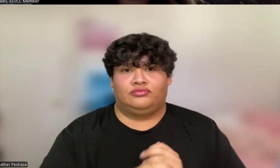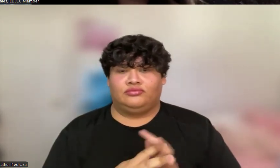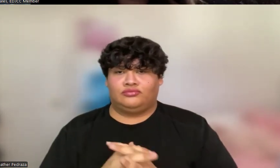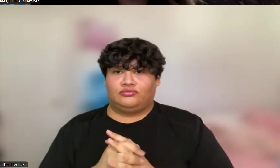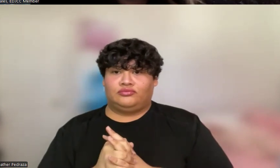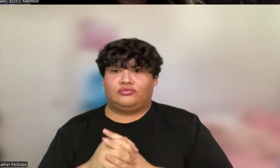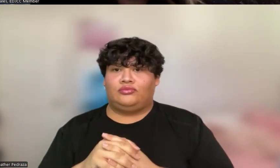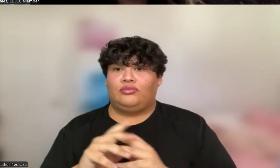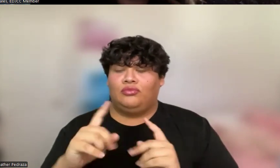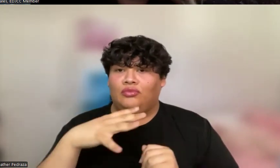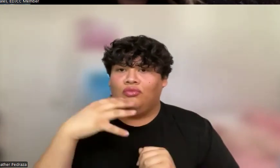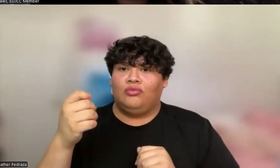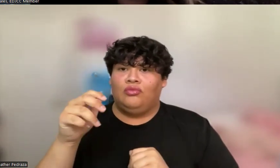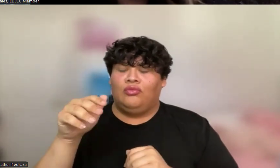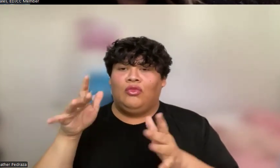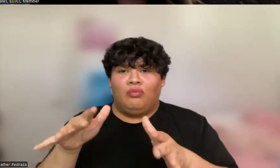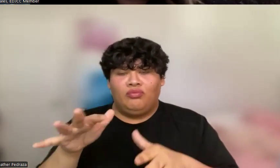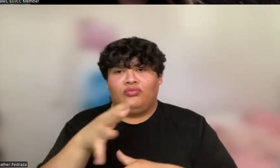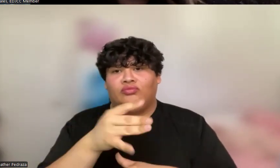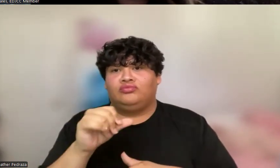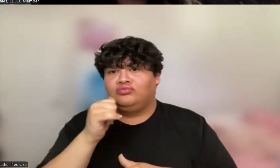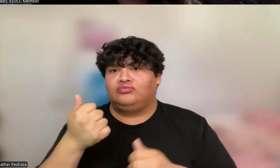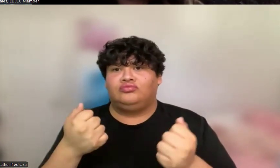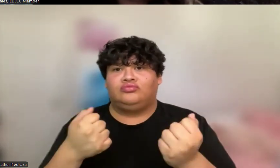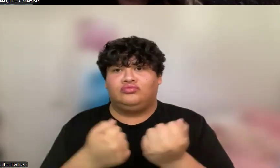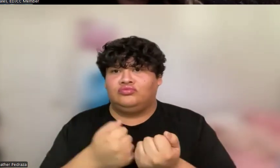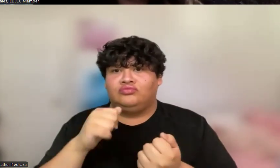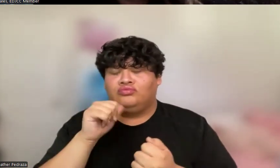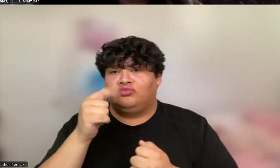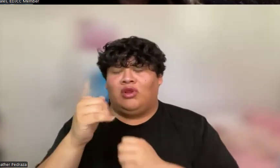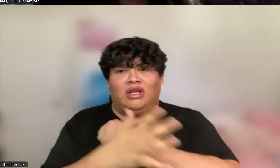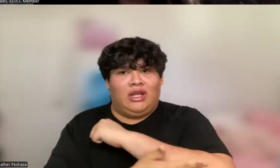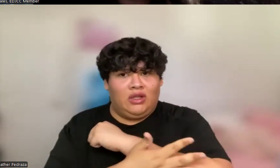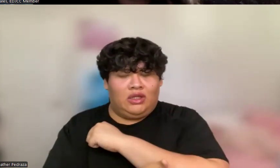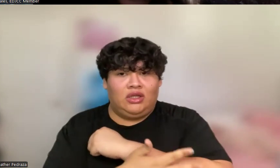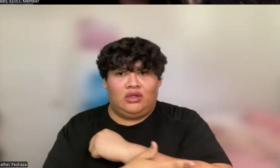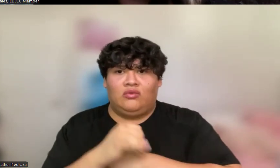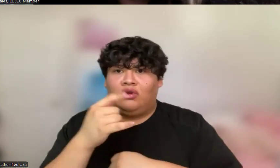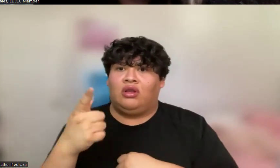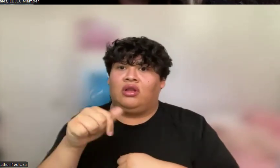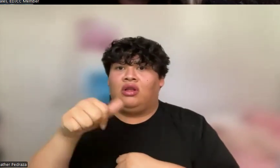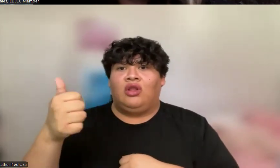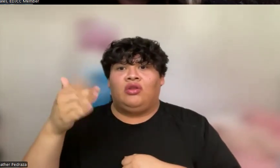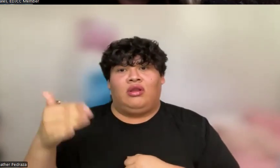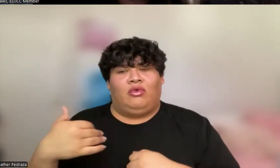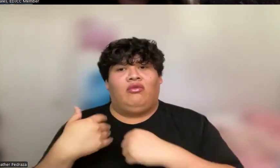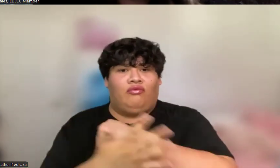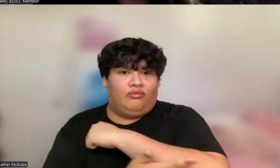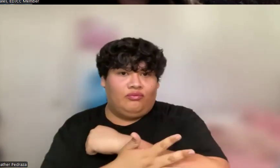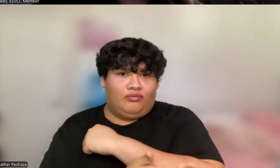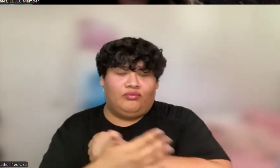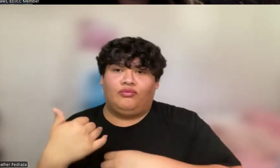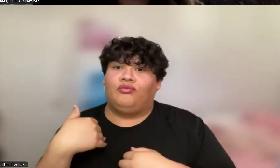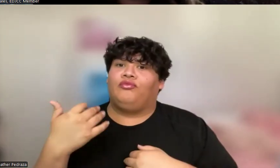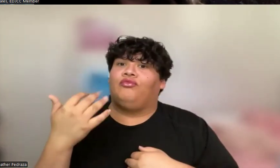adult abuse and neglect can go unchecked in one county, while in a neighboring county, it is